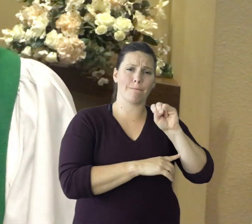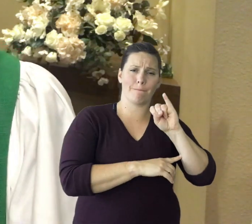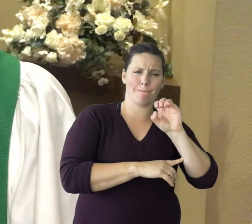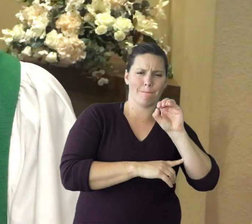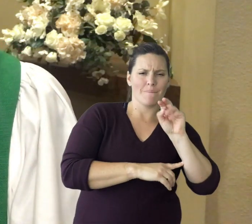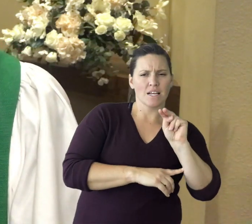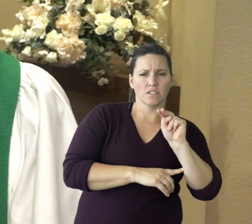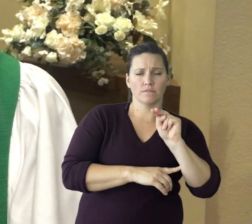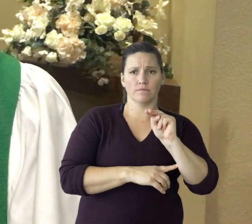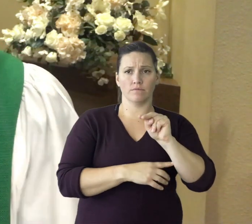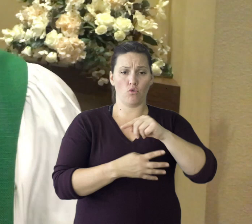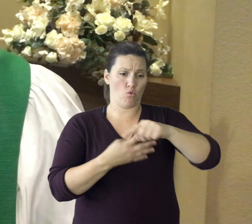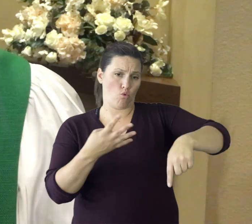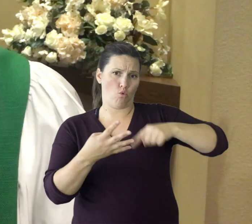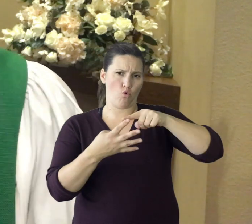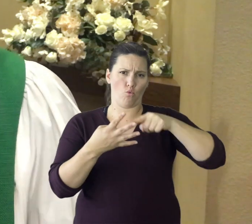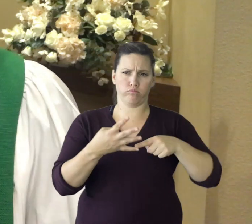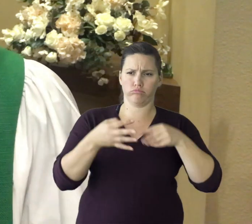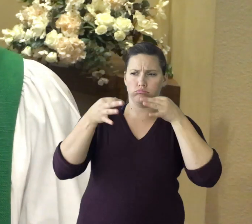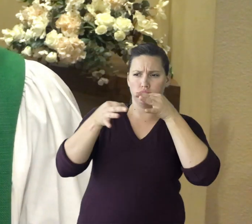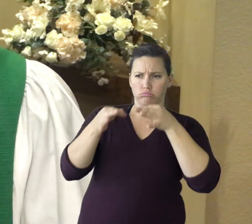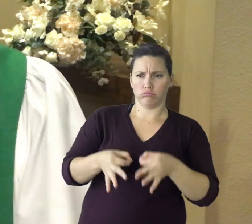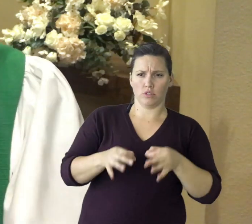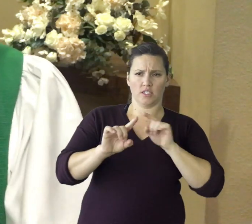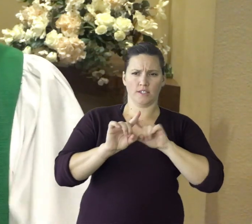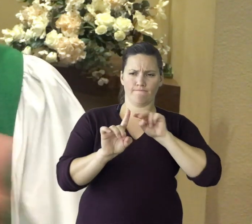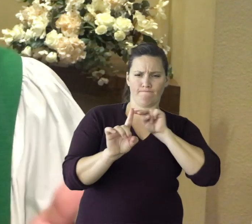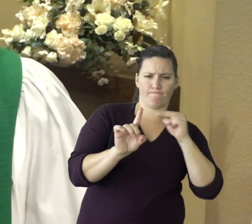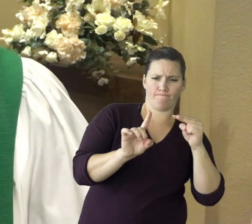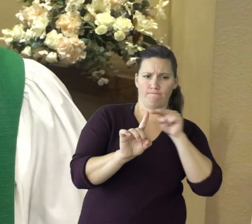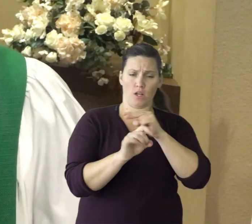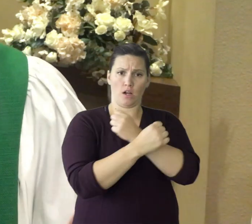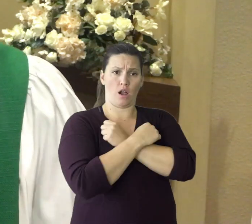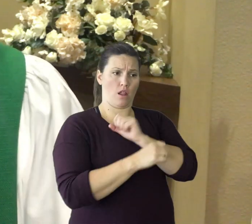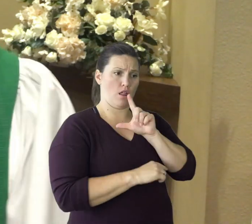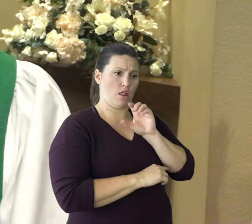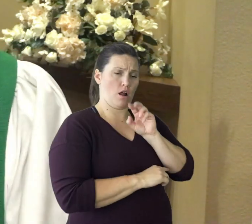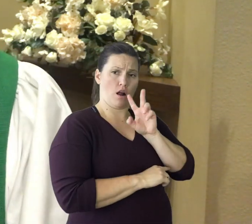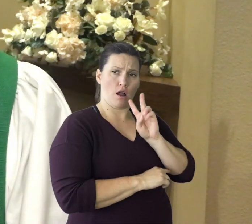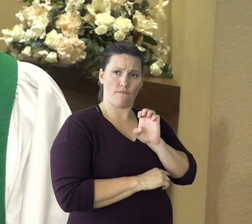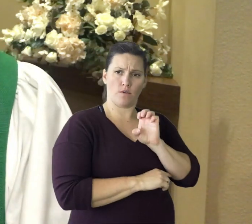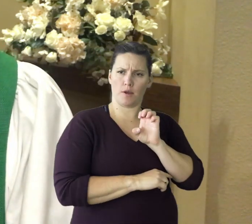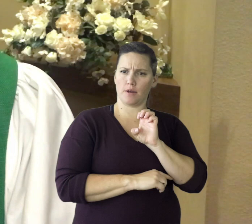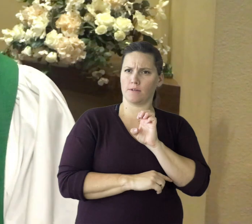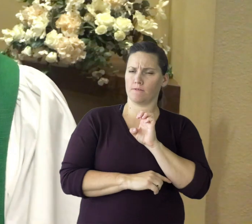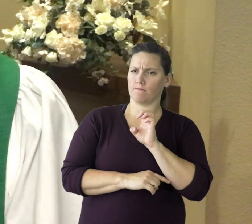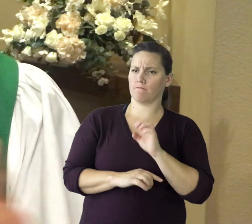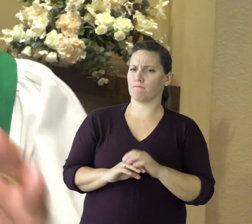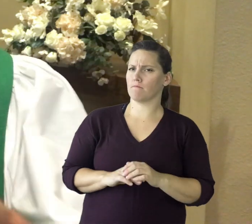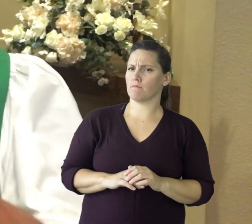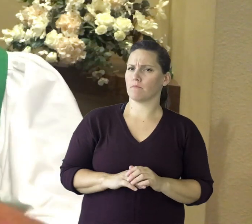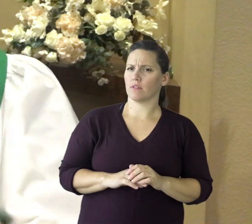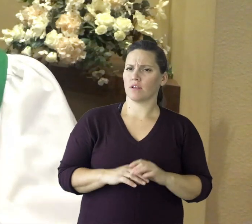passion. All of these words describe various aspects of love. And the